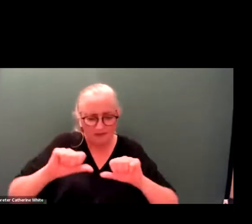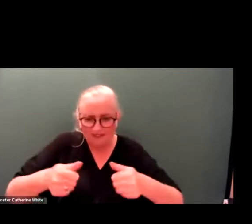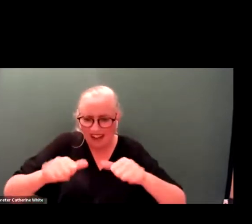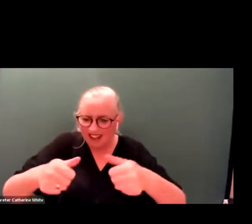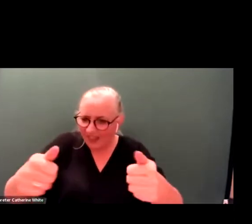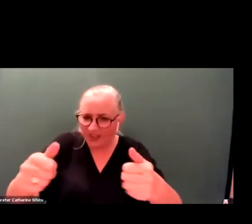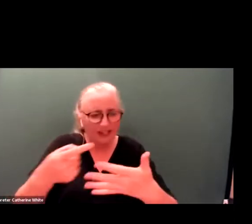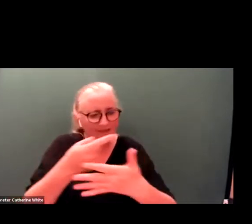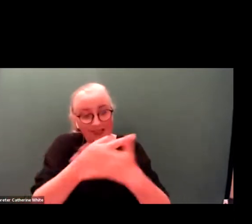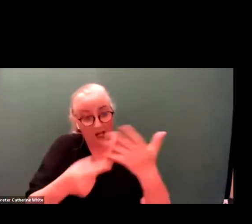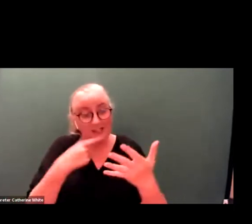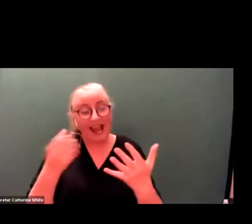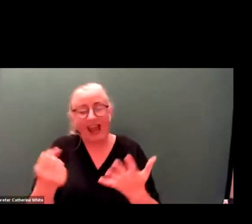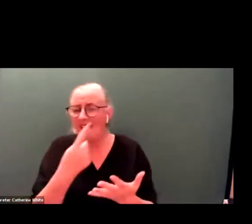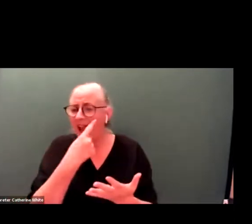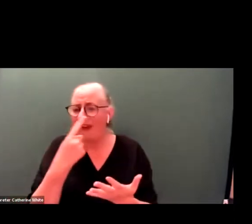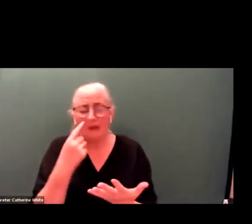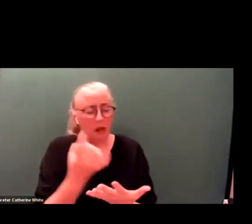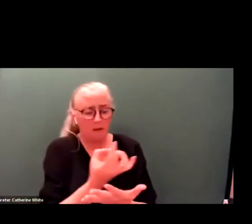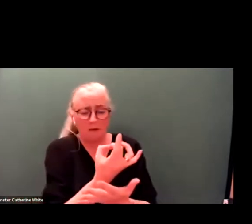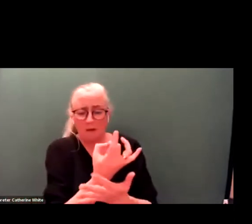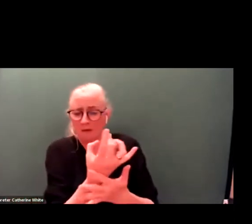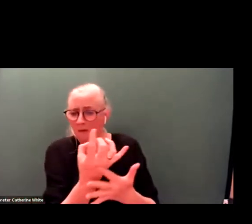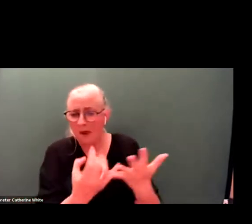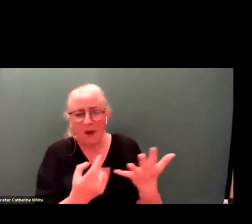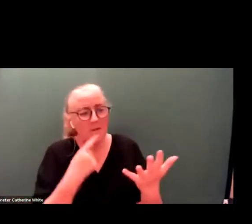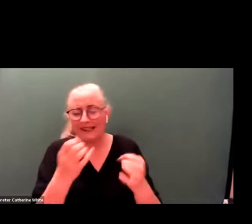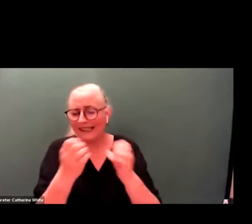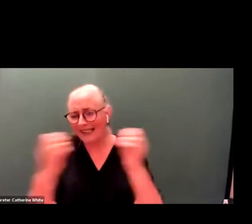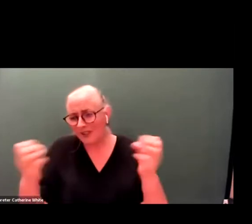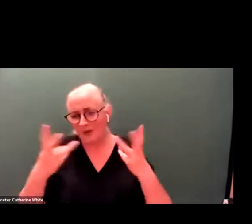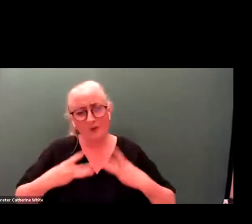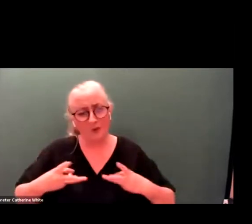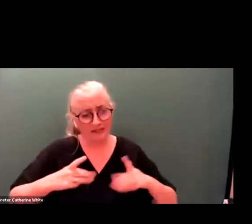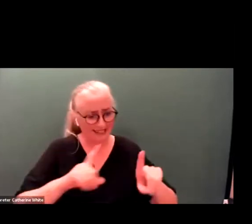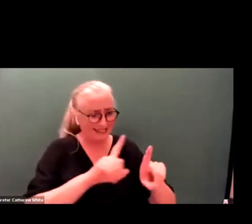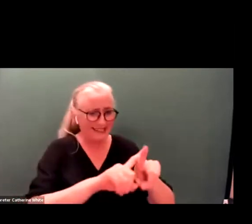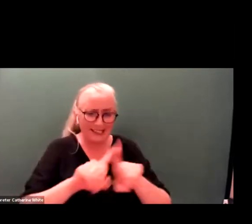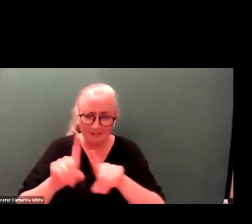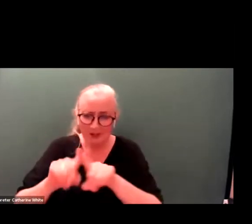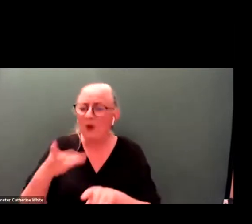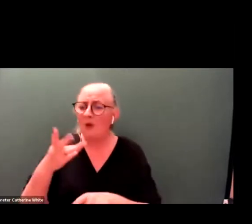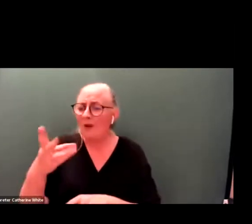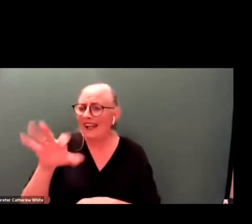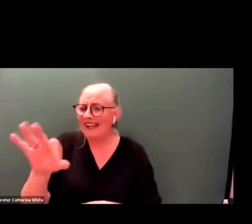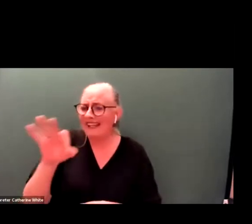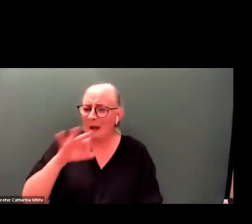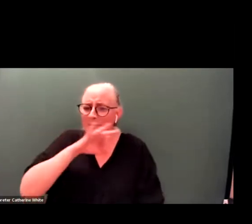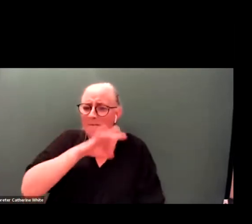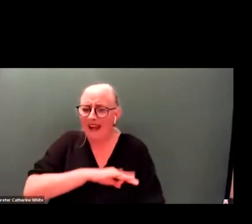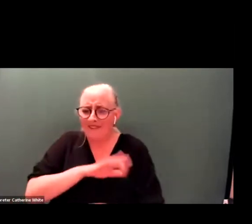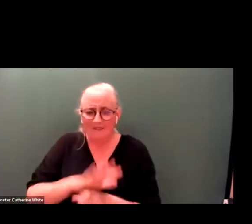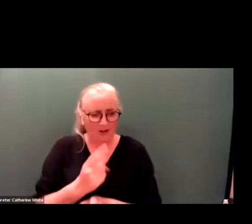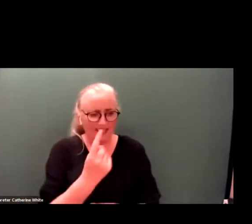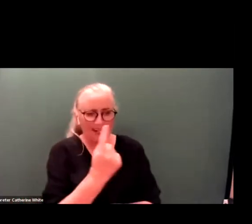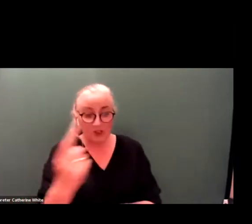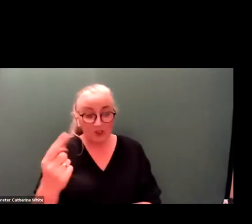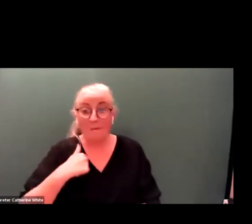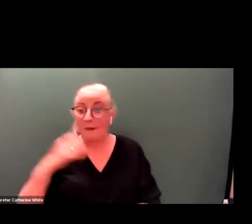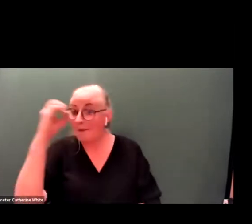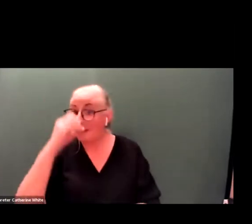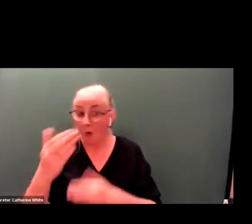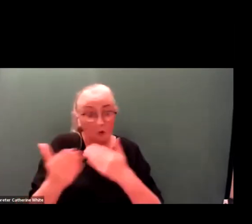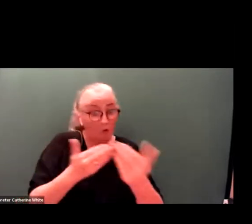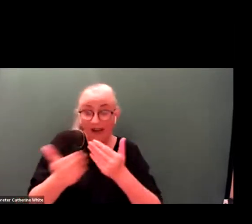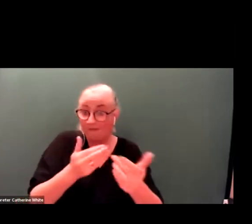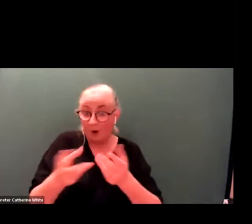And while the evidence is scant in this area, each woman is different, and many women report great benefit from these approaches. So in my opinion, whatever works for